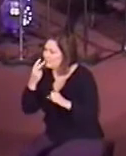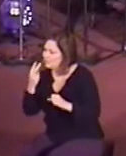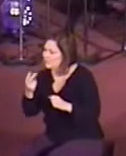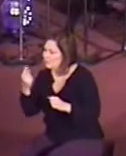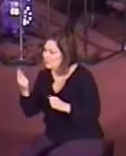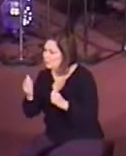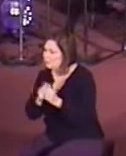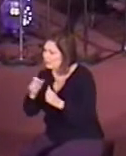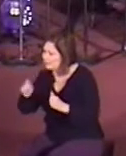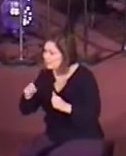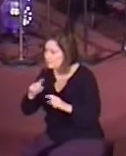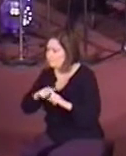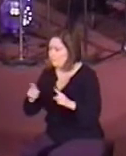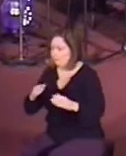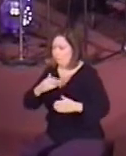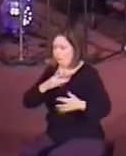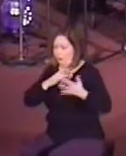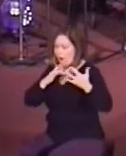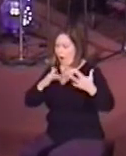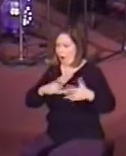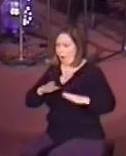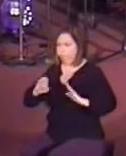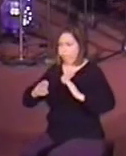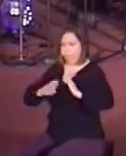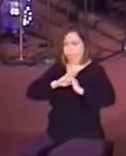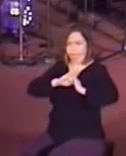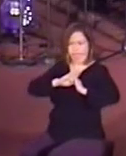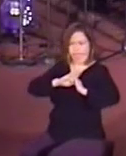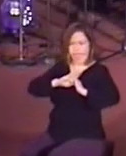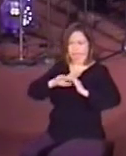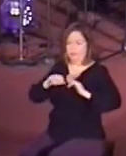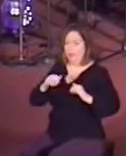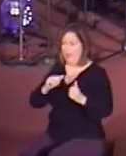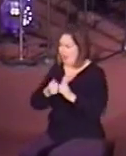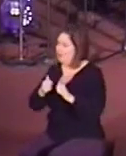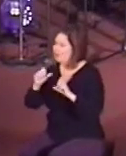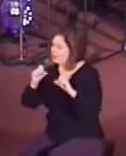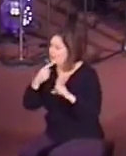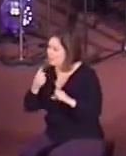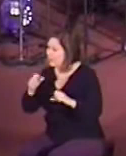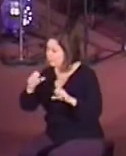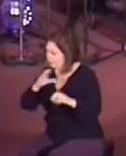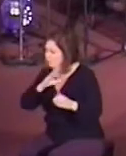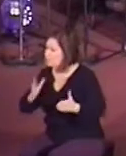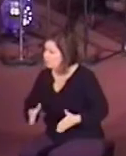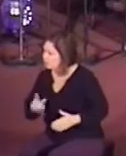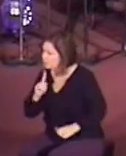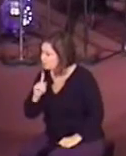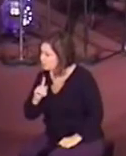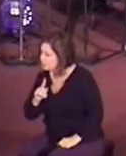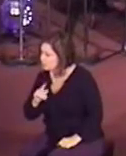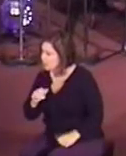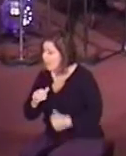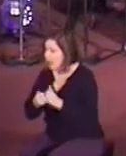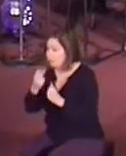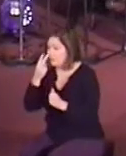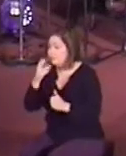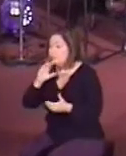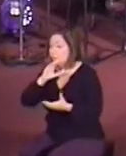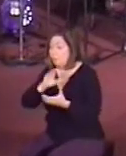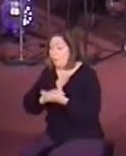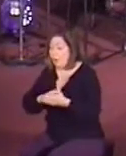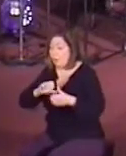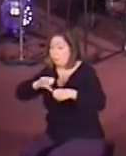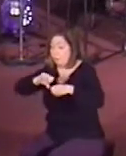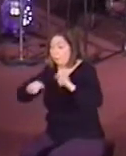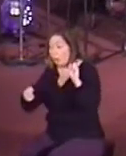and shut your heart off to that person, yet proclaim to be a Christian? How can you see your wife broken, your husband